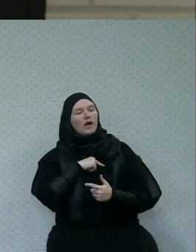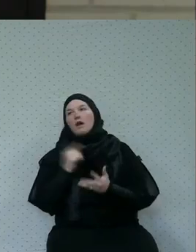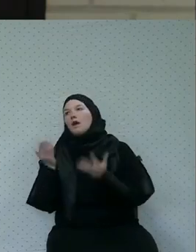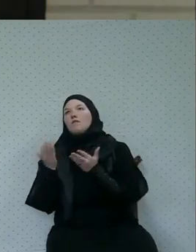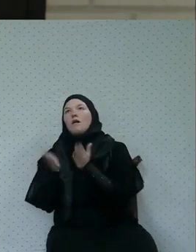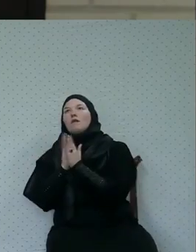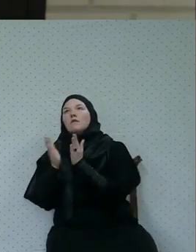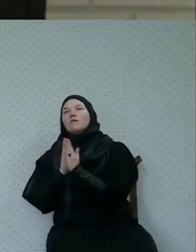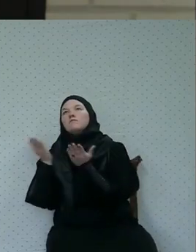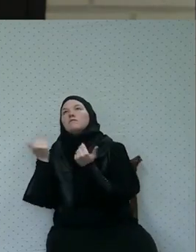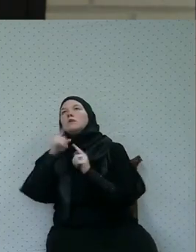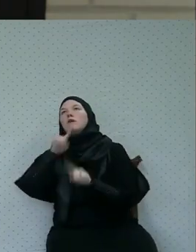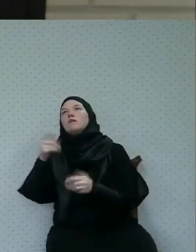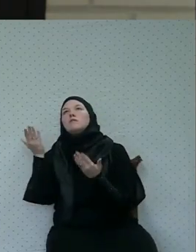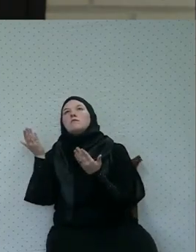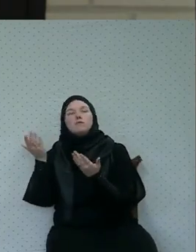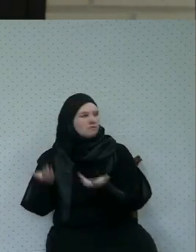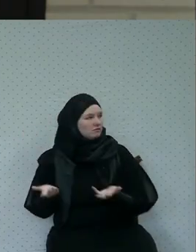we want Him to answer.